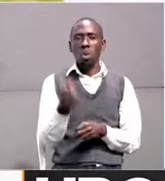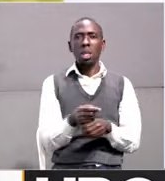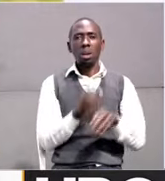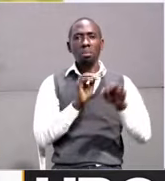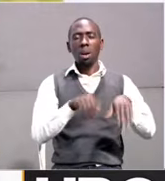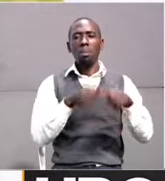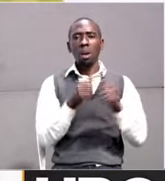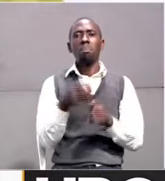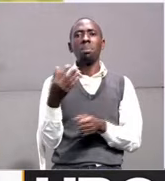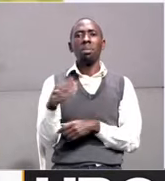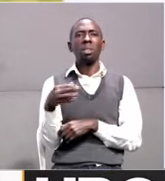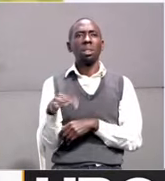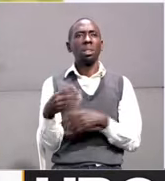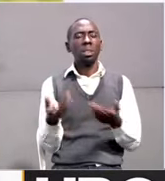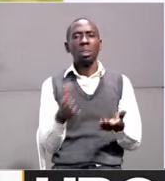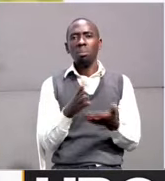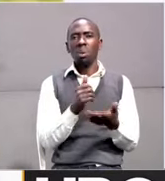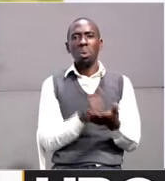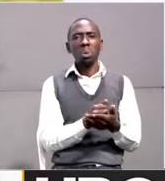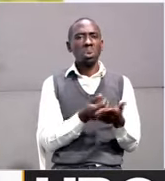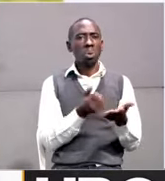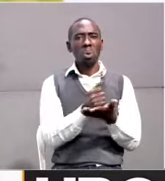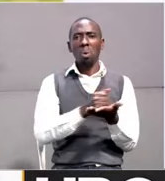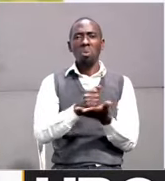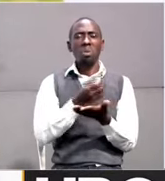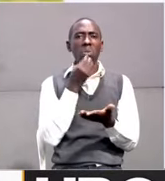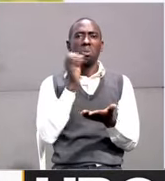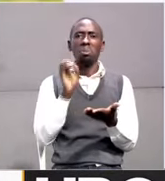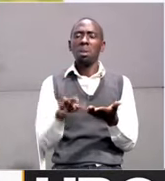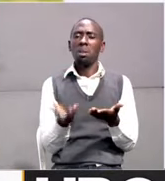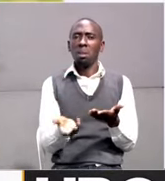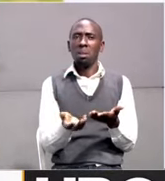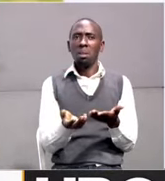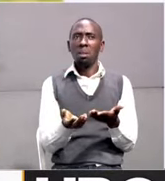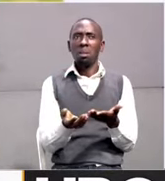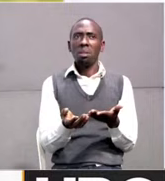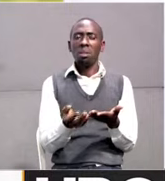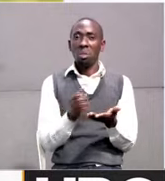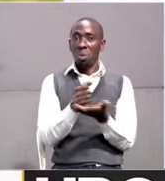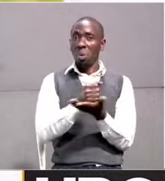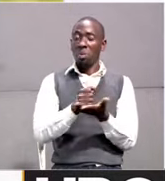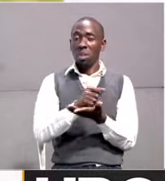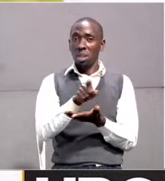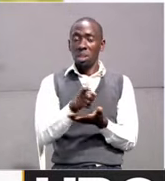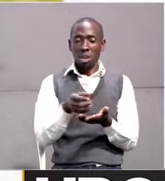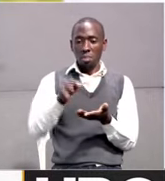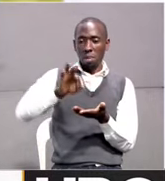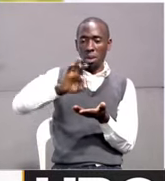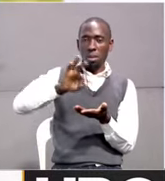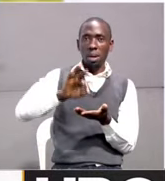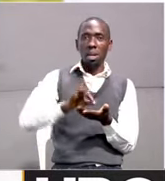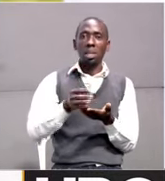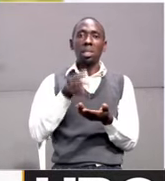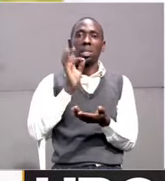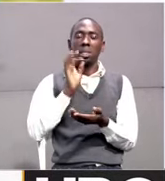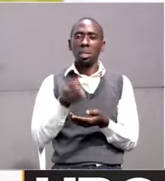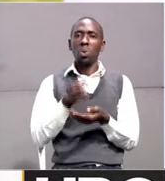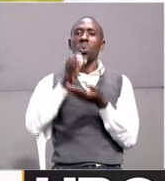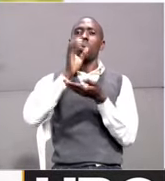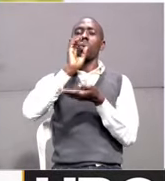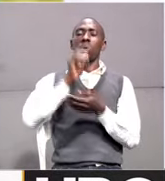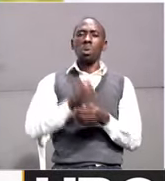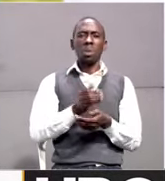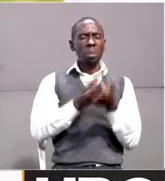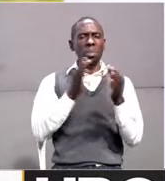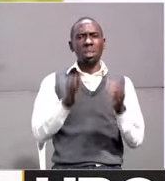because coffee is not a food. Coffee is not a food. Coffee is a beverage. It is